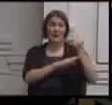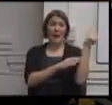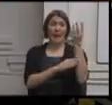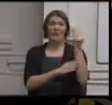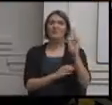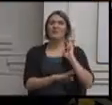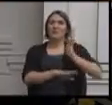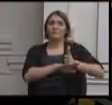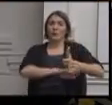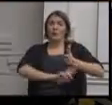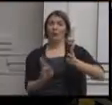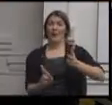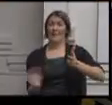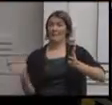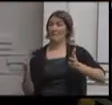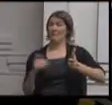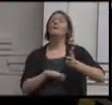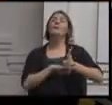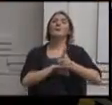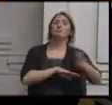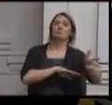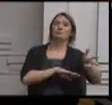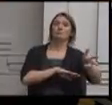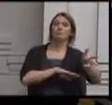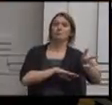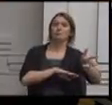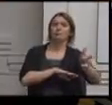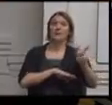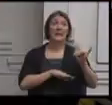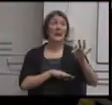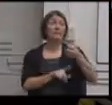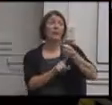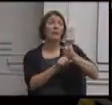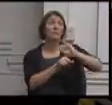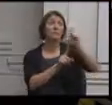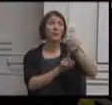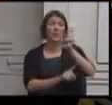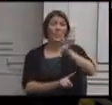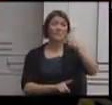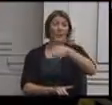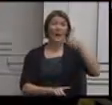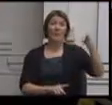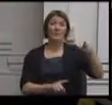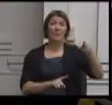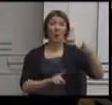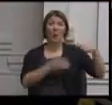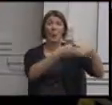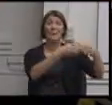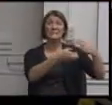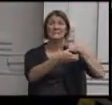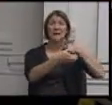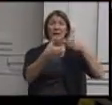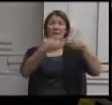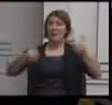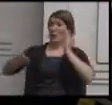West Brattleboro station when we've had instances where West Brattleboro has been isolated from